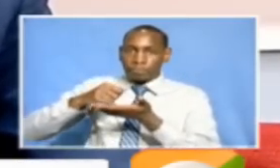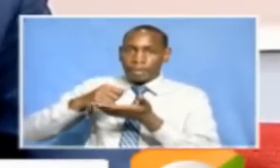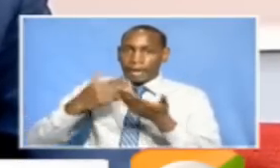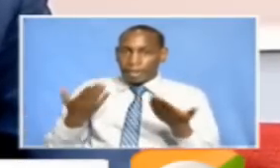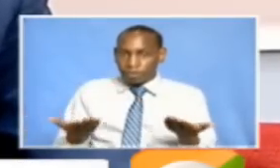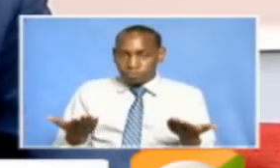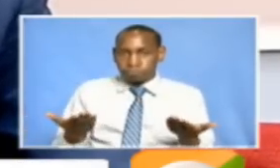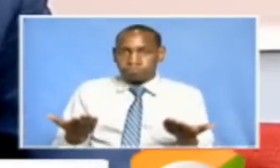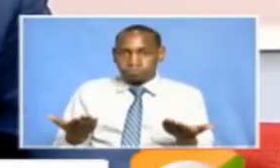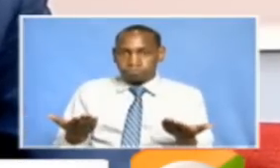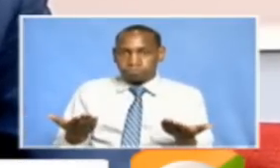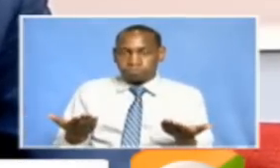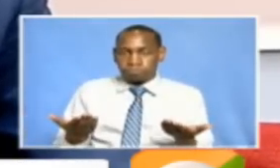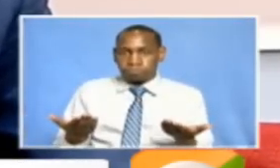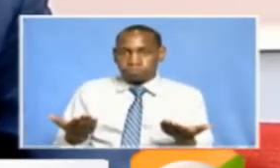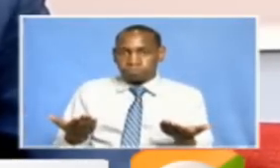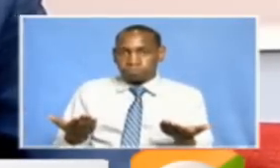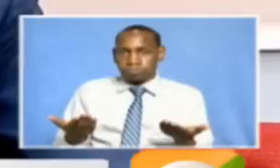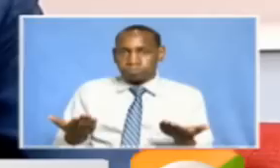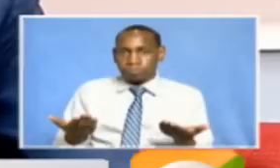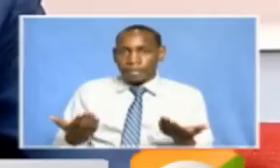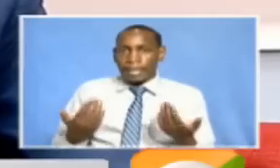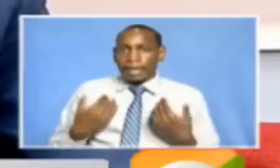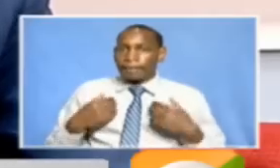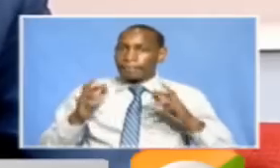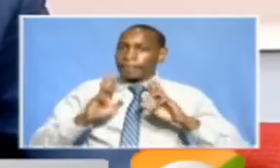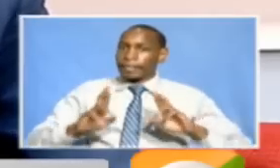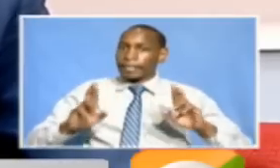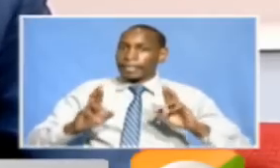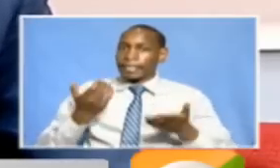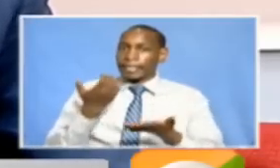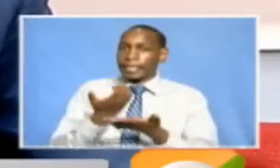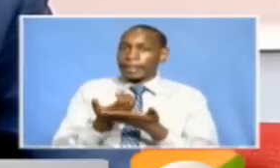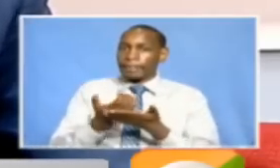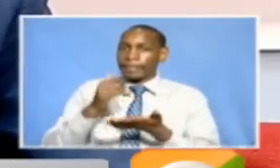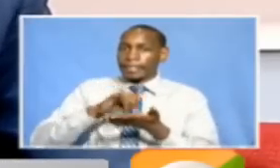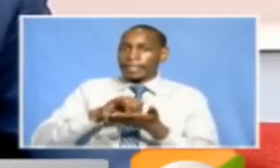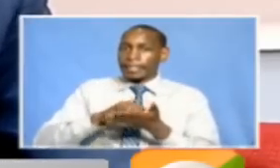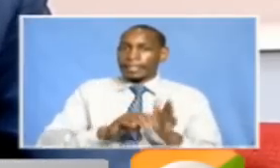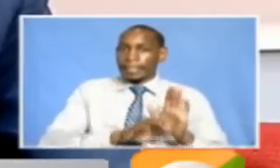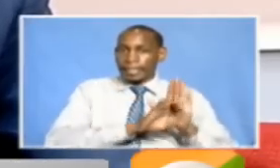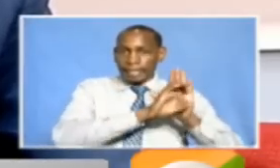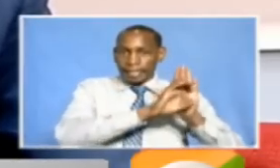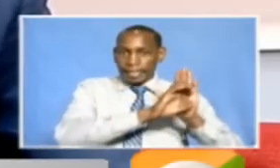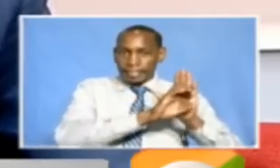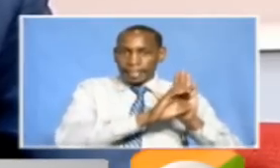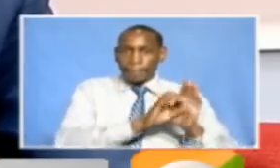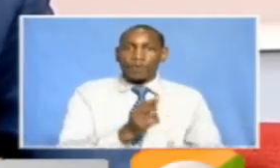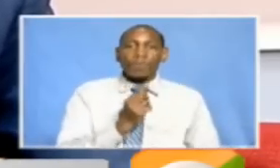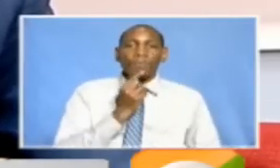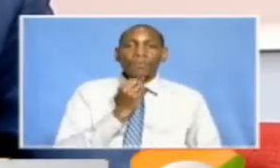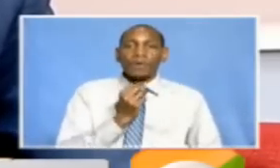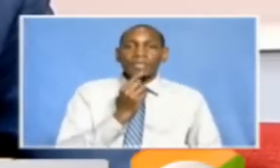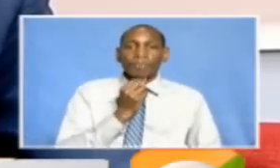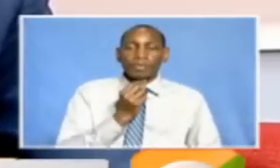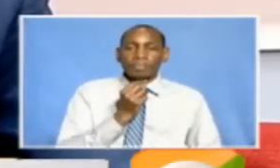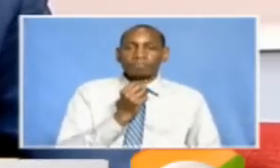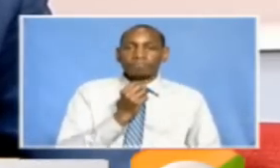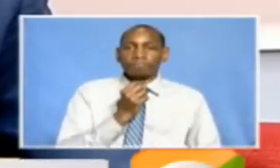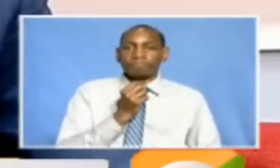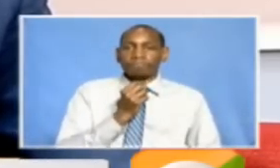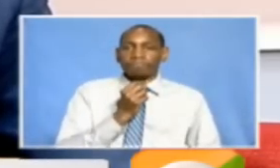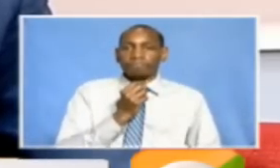that there is already evidence that when, for example, young boys are taken